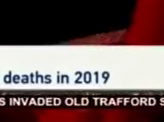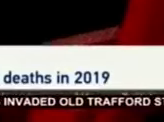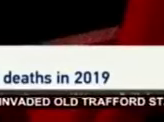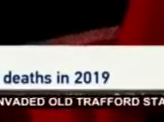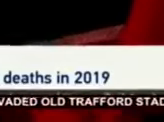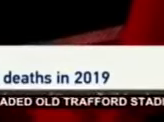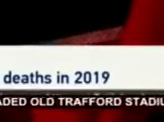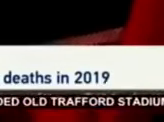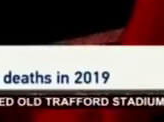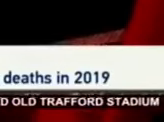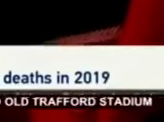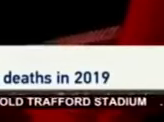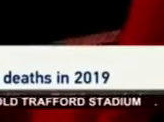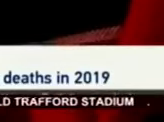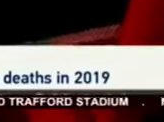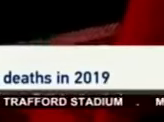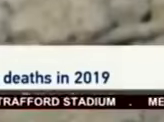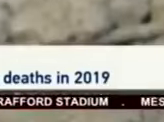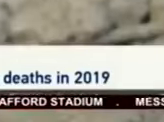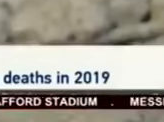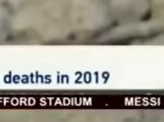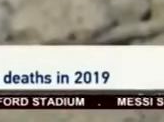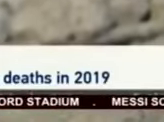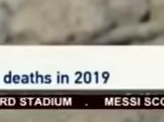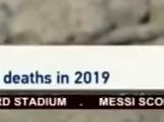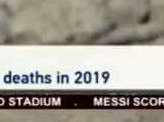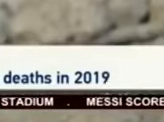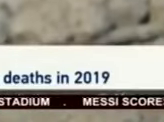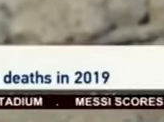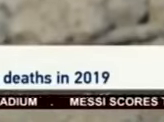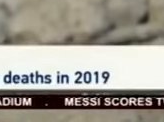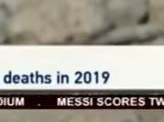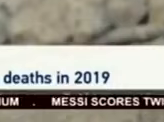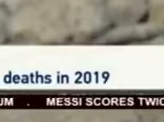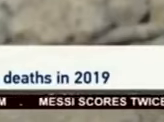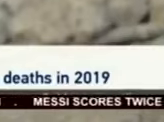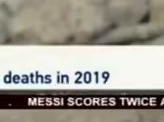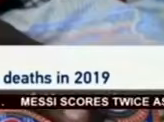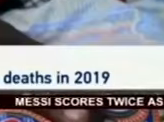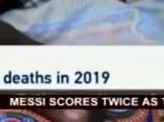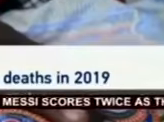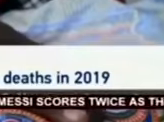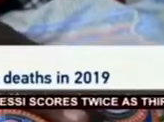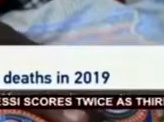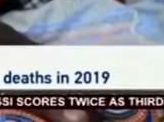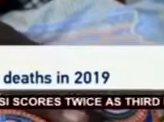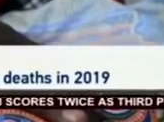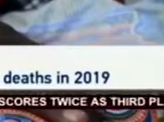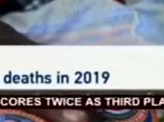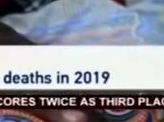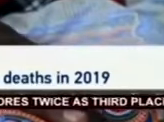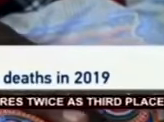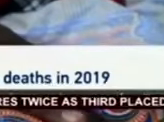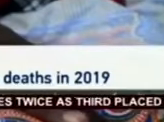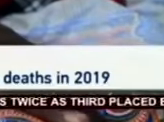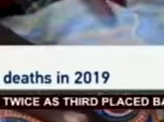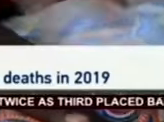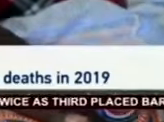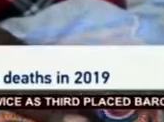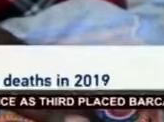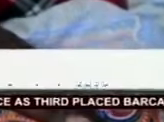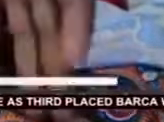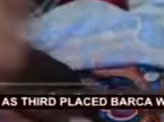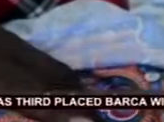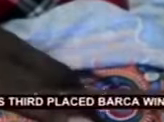boriti min se mol tankande nyin susula courant la malaria ka to be silarine ko tonya ase wajabi no le fata